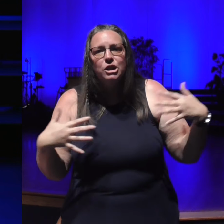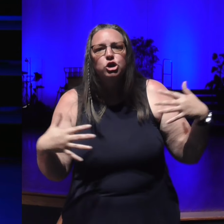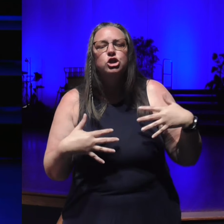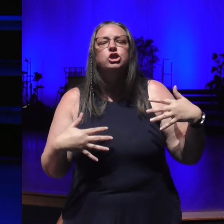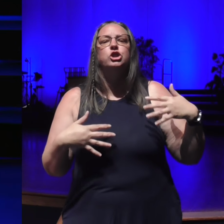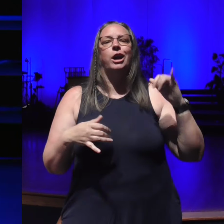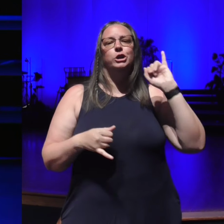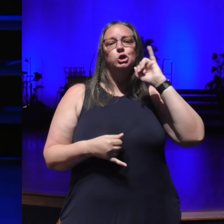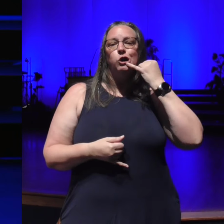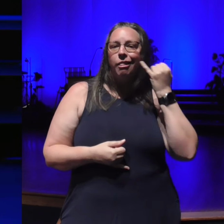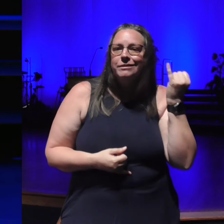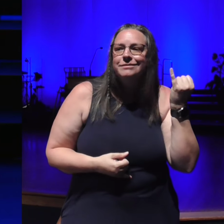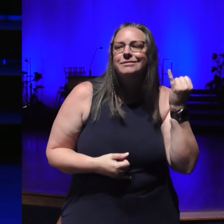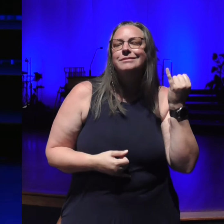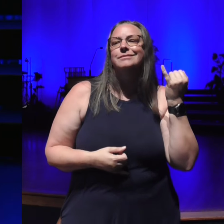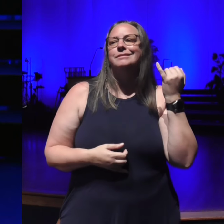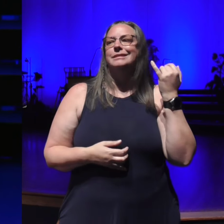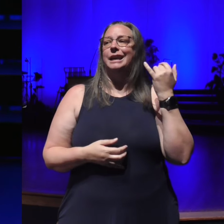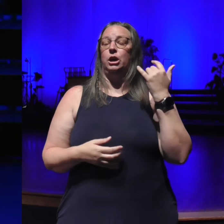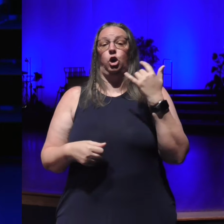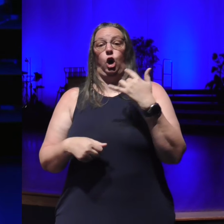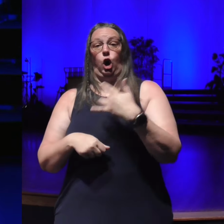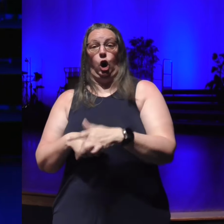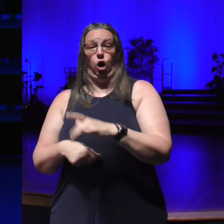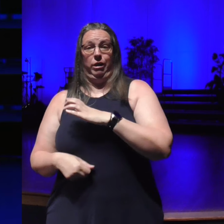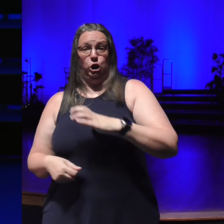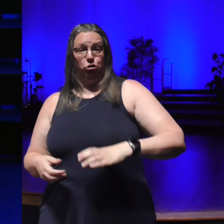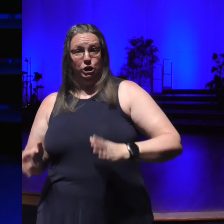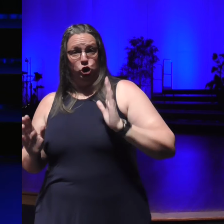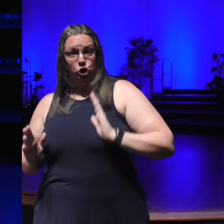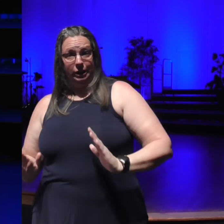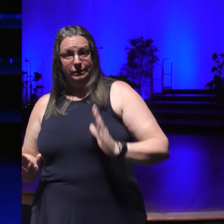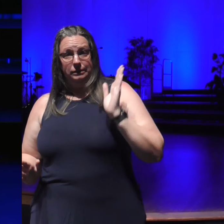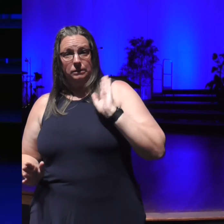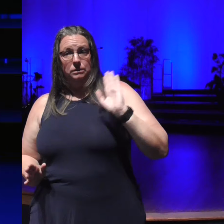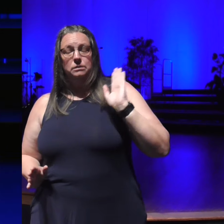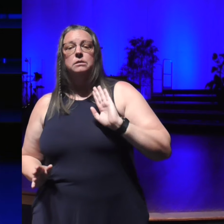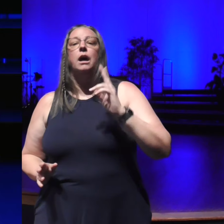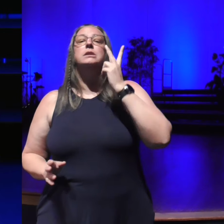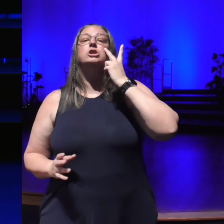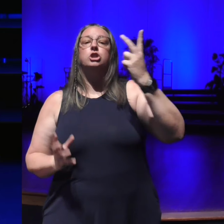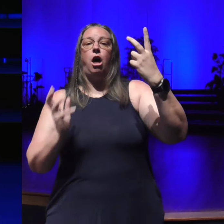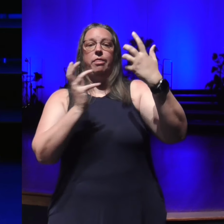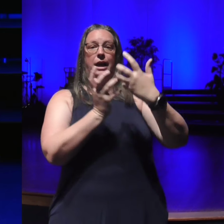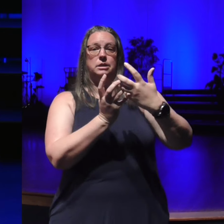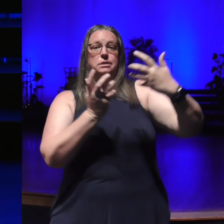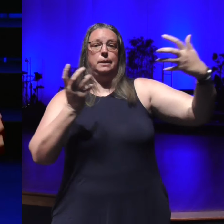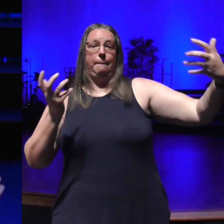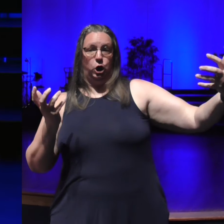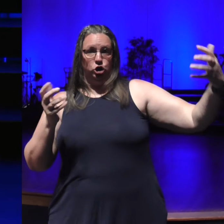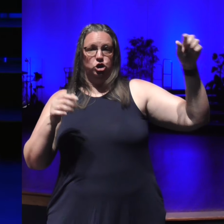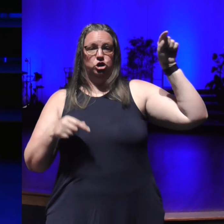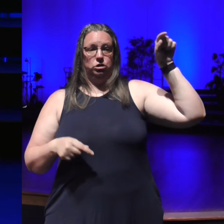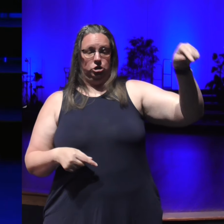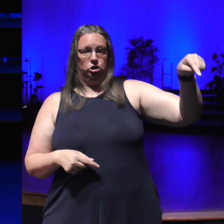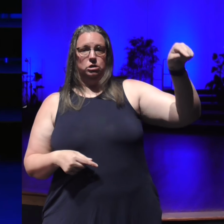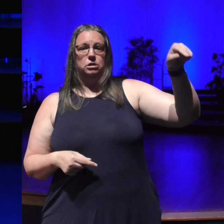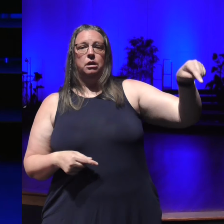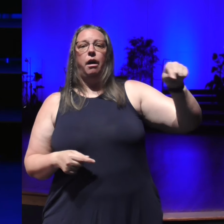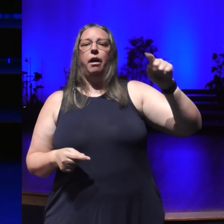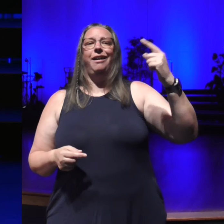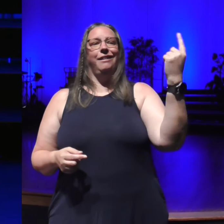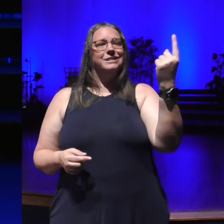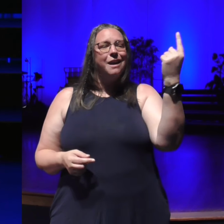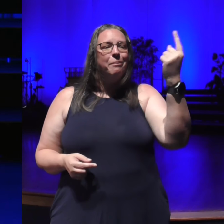jealousy. Some early Christians actually saw some characteristics of the Demurge, the God of the Old Testament, that would create floods and tear